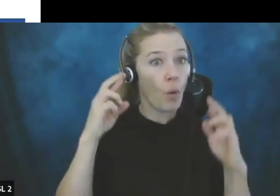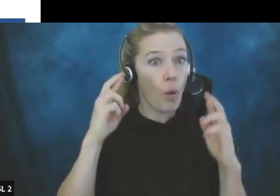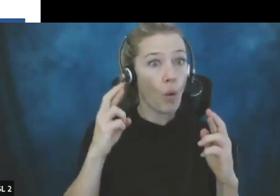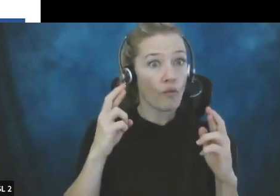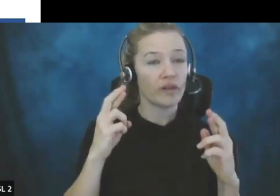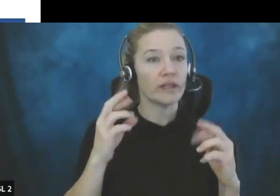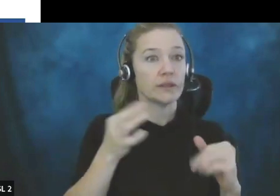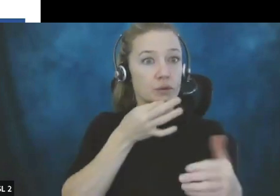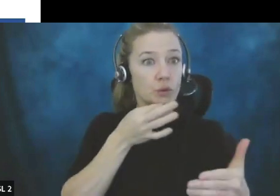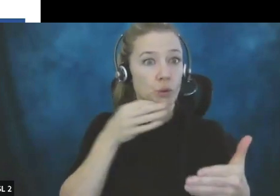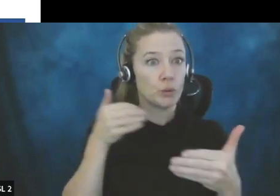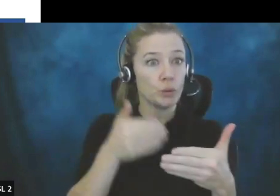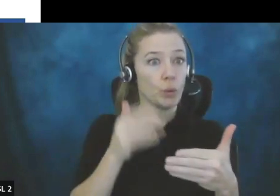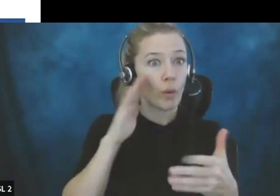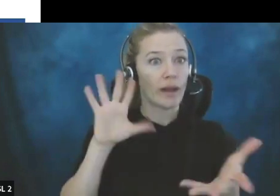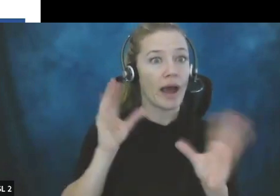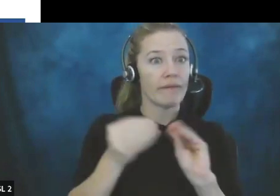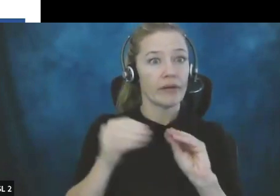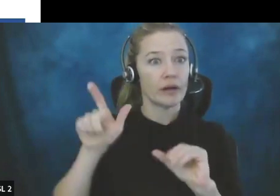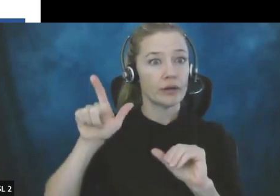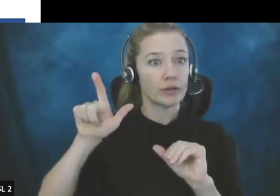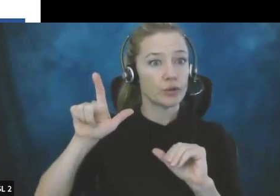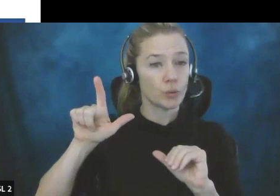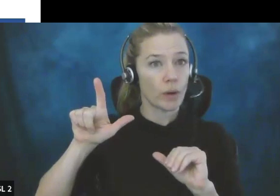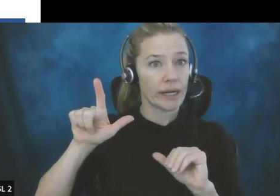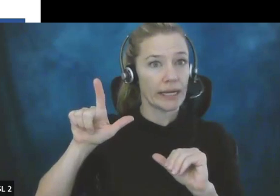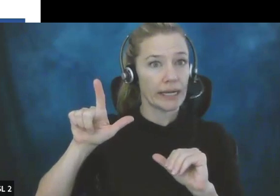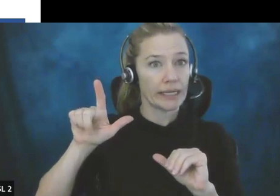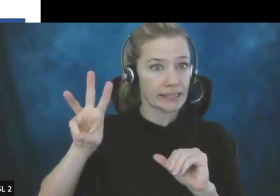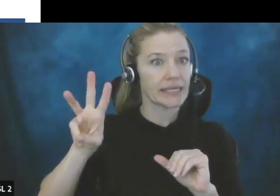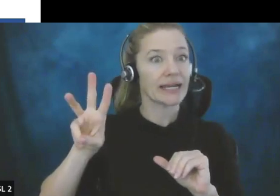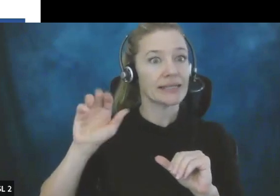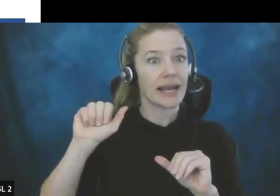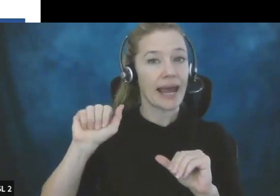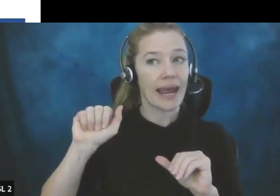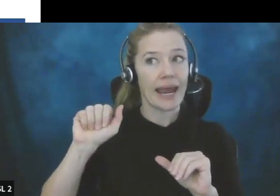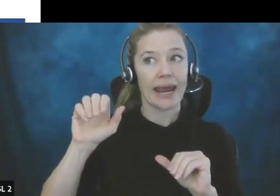criteria. So hopefully before too long, we'll have 26